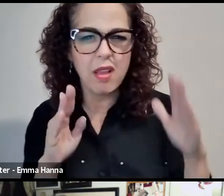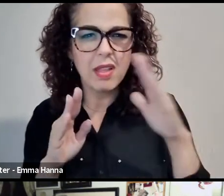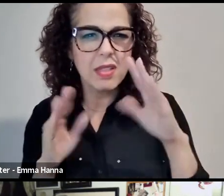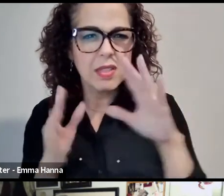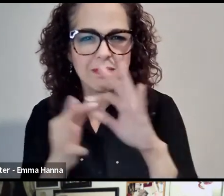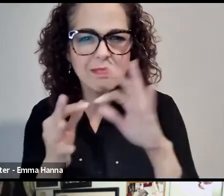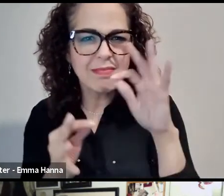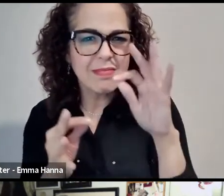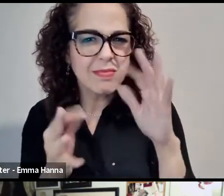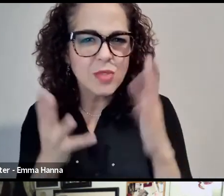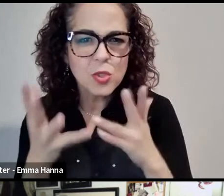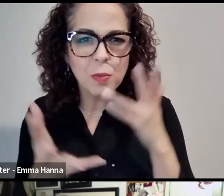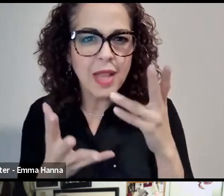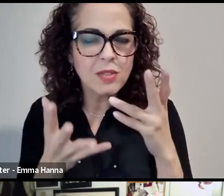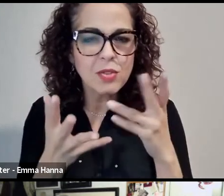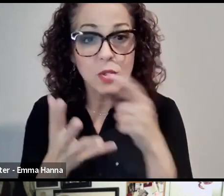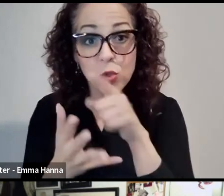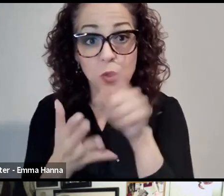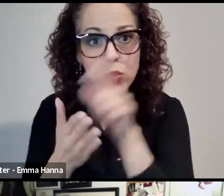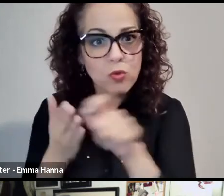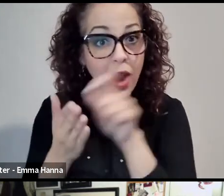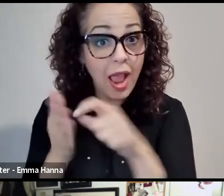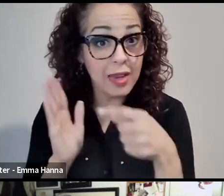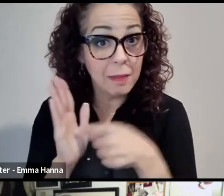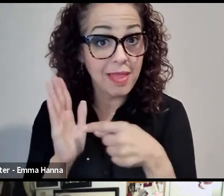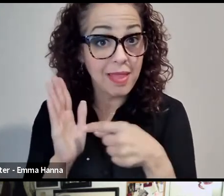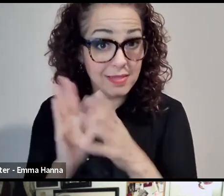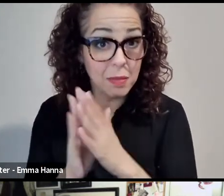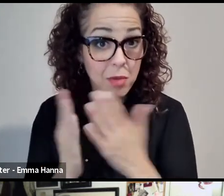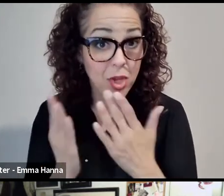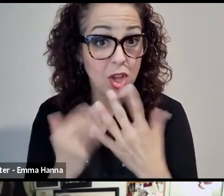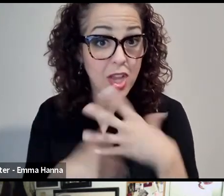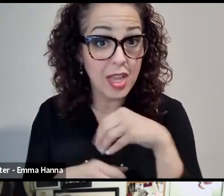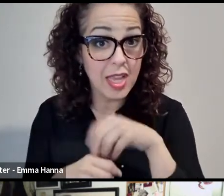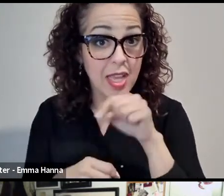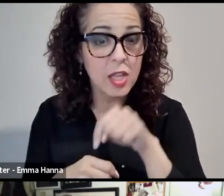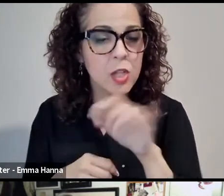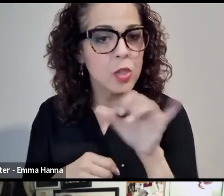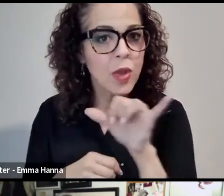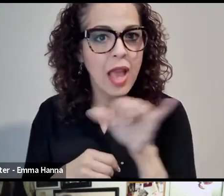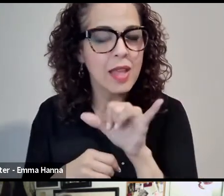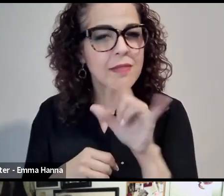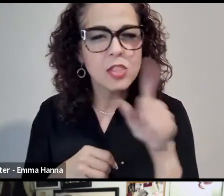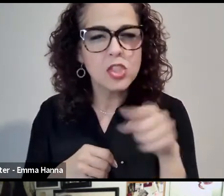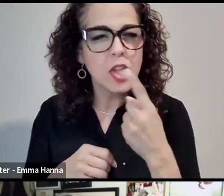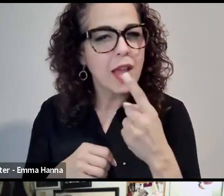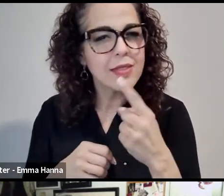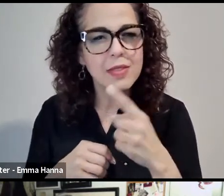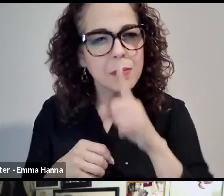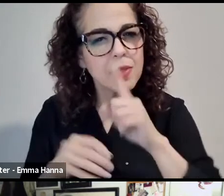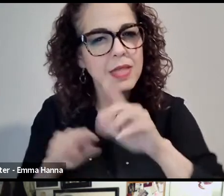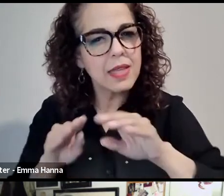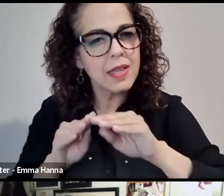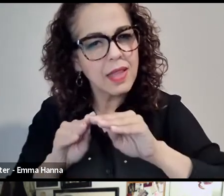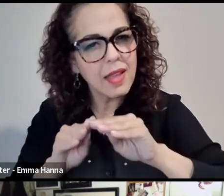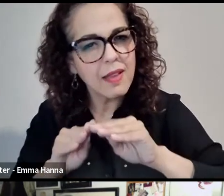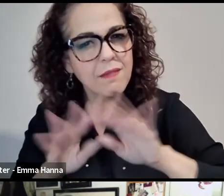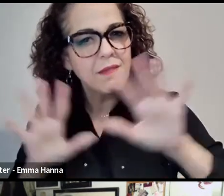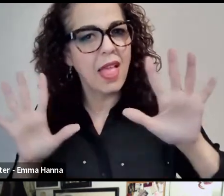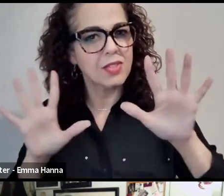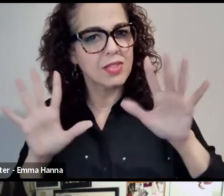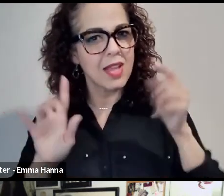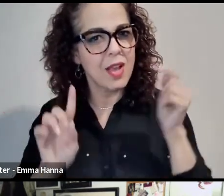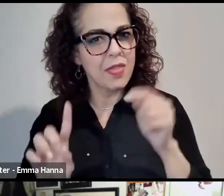So you write about this in the book. You sort of flesh out the metaphor, but. Is